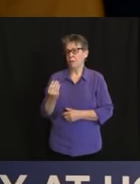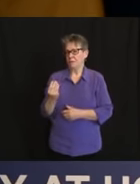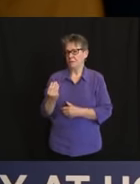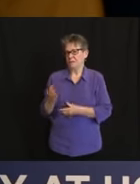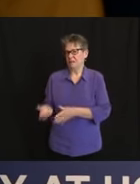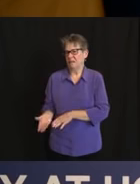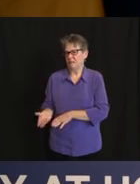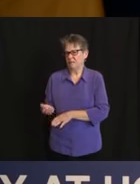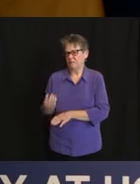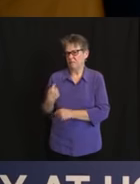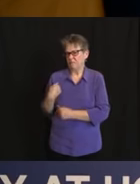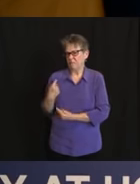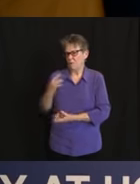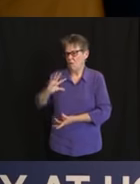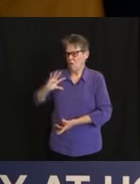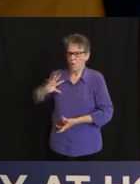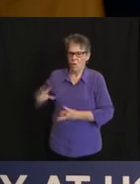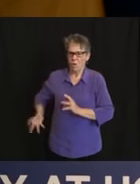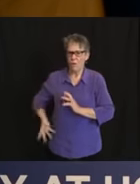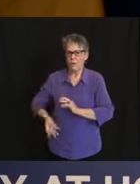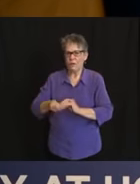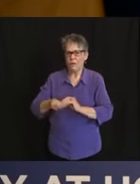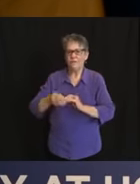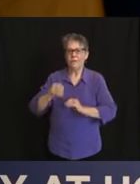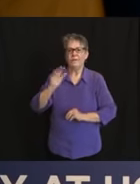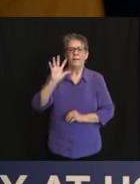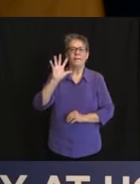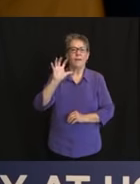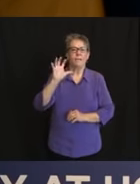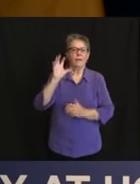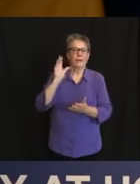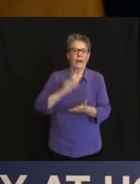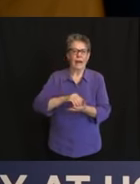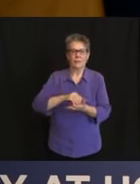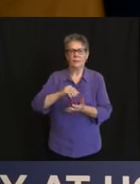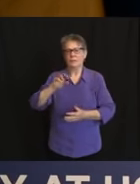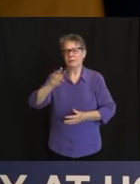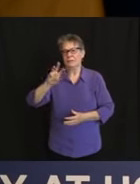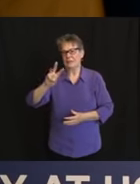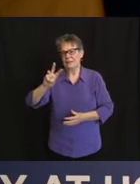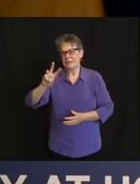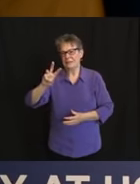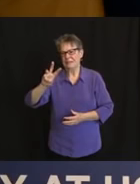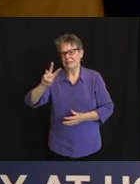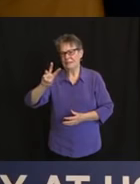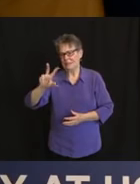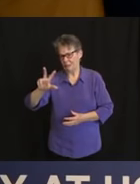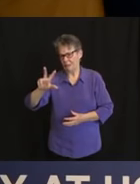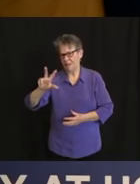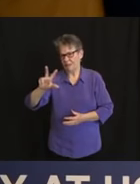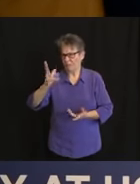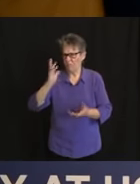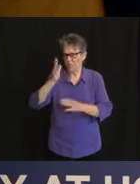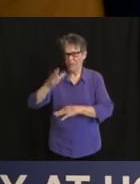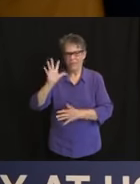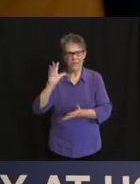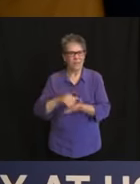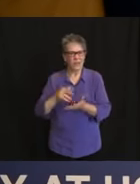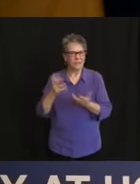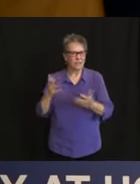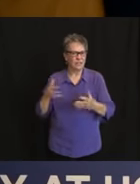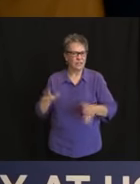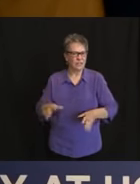5,063 fatalities in New Jersey. The breakdown of deaths by race and ethnicity is as follows: